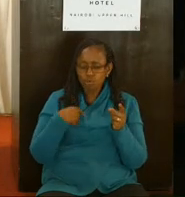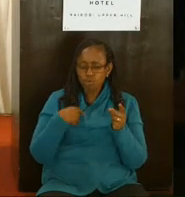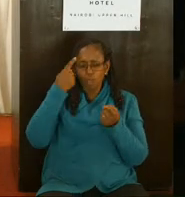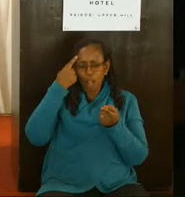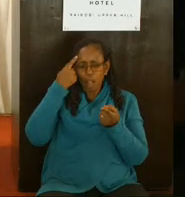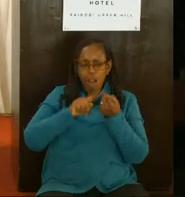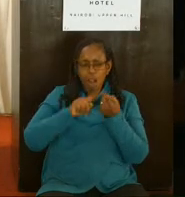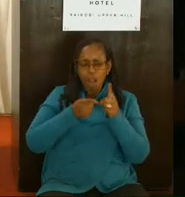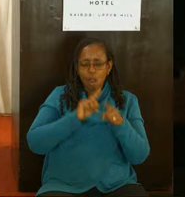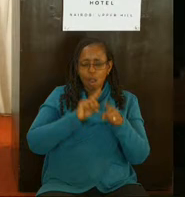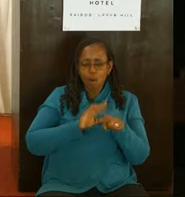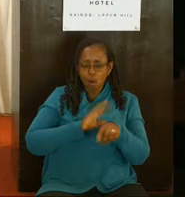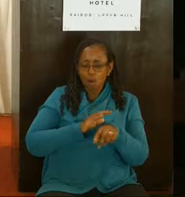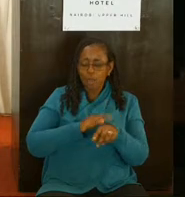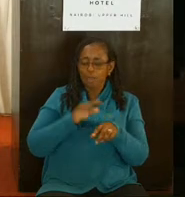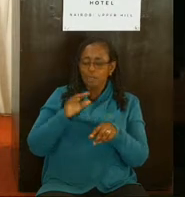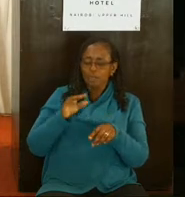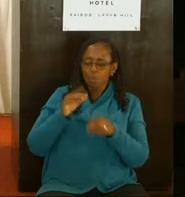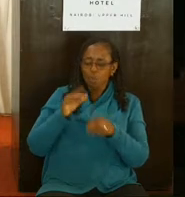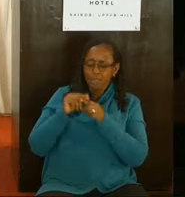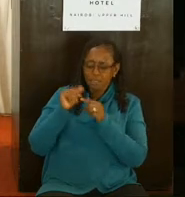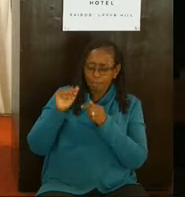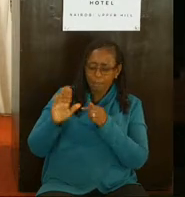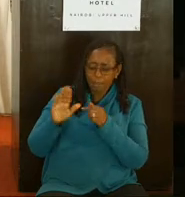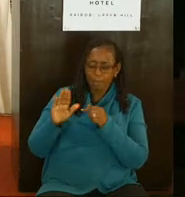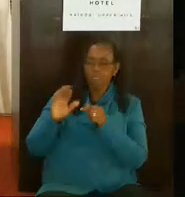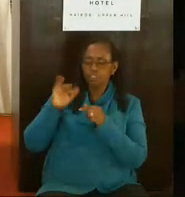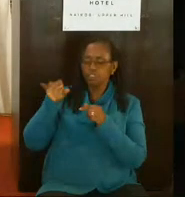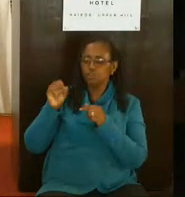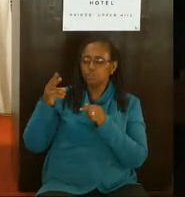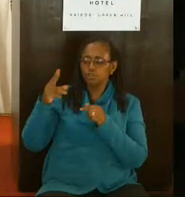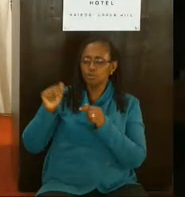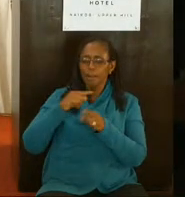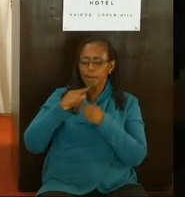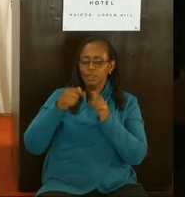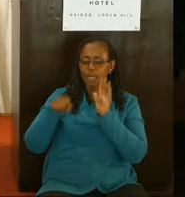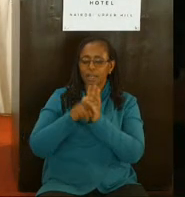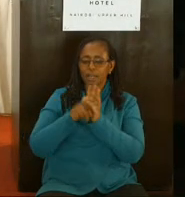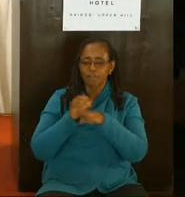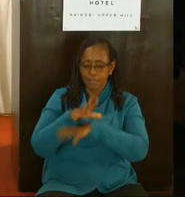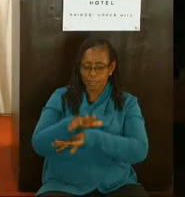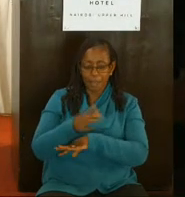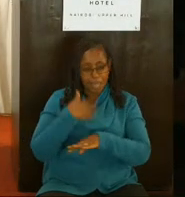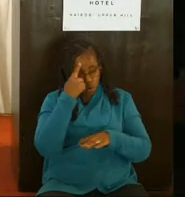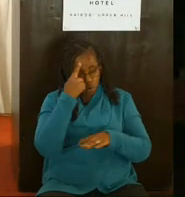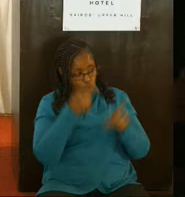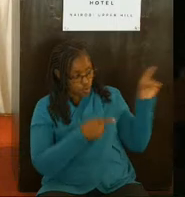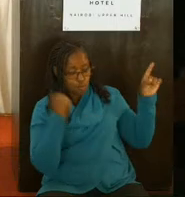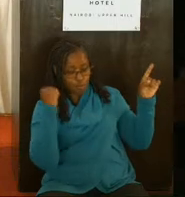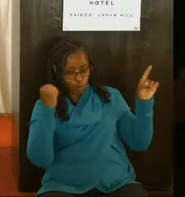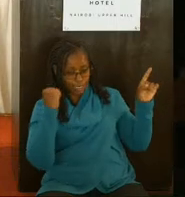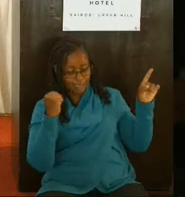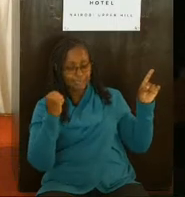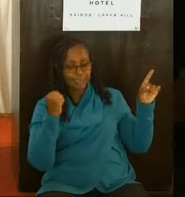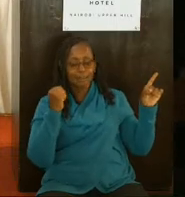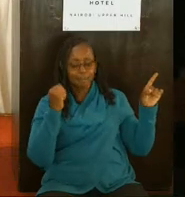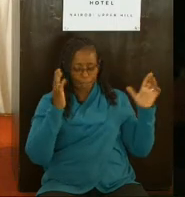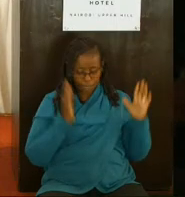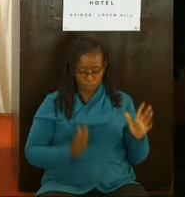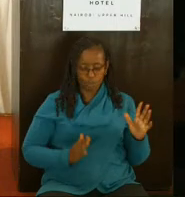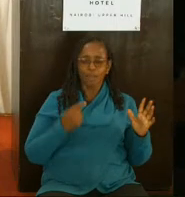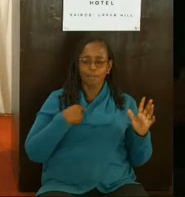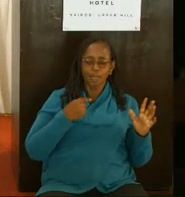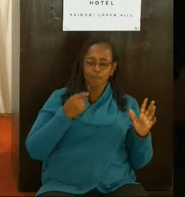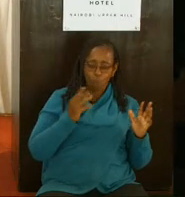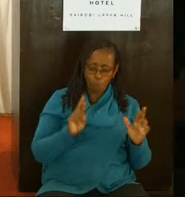Joshua has said about the negative influence of media as well in four minutes please I know you're ramanasiasa but I hope um now we